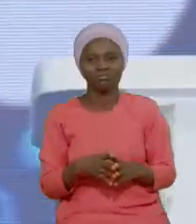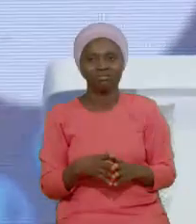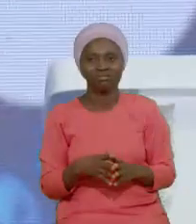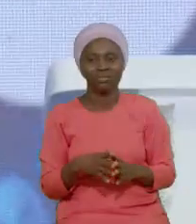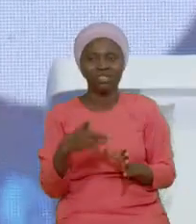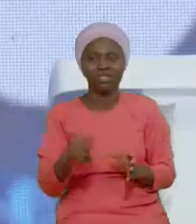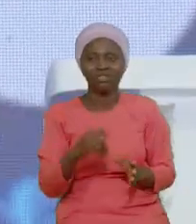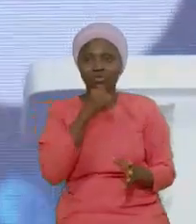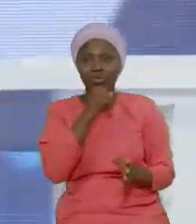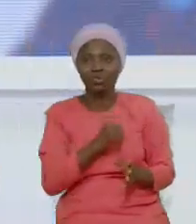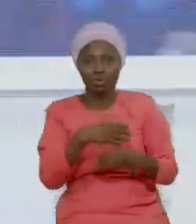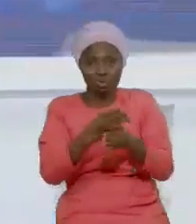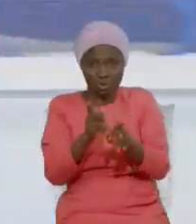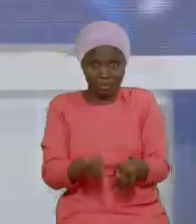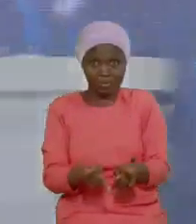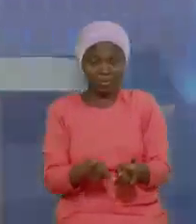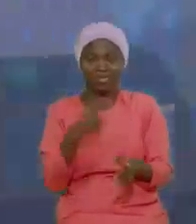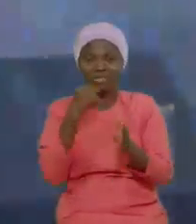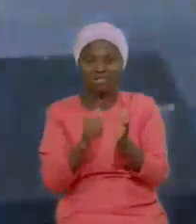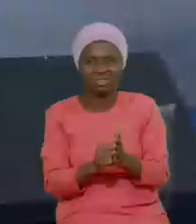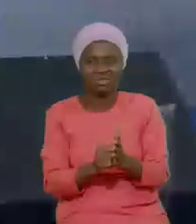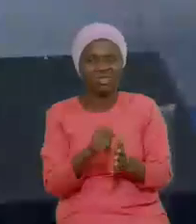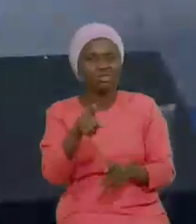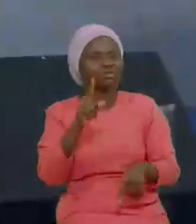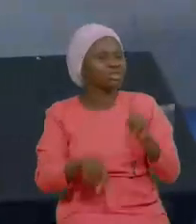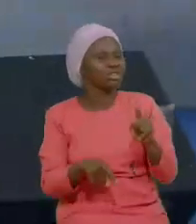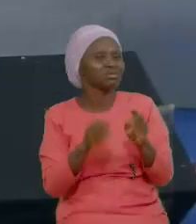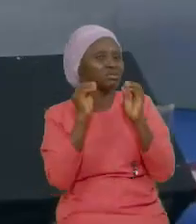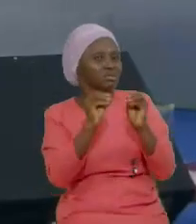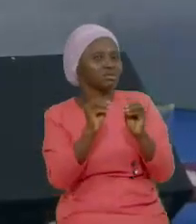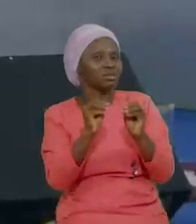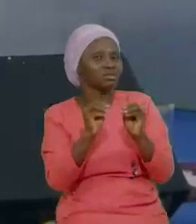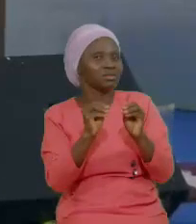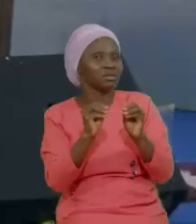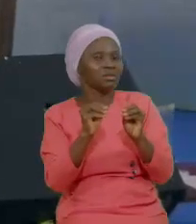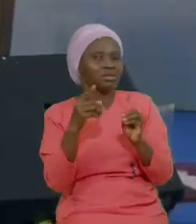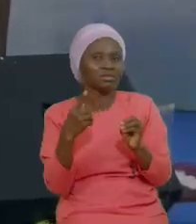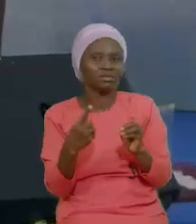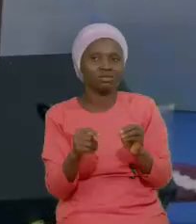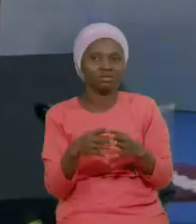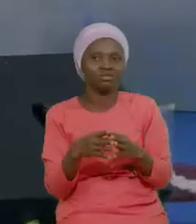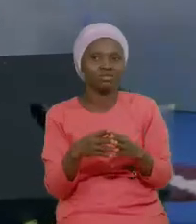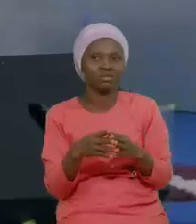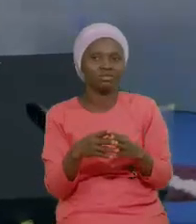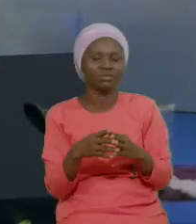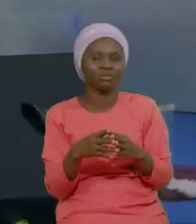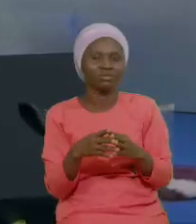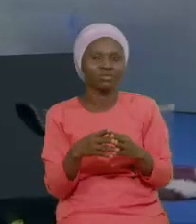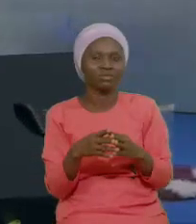The old creature says, you cannot teach the old dog new tricks.